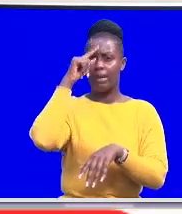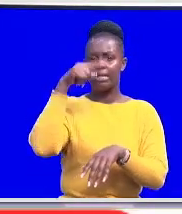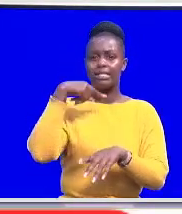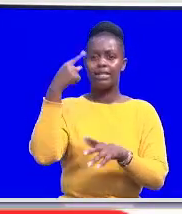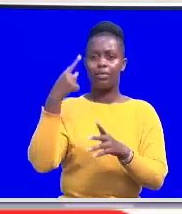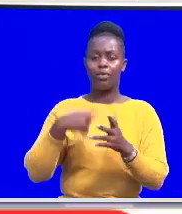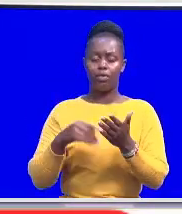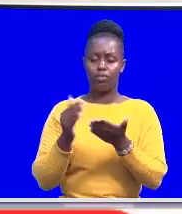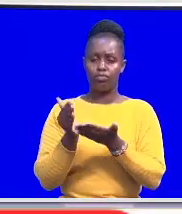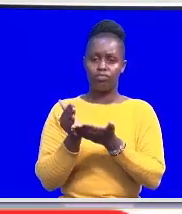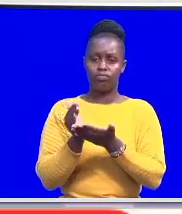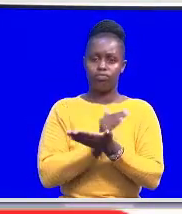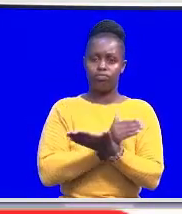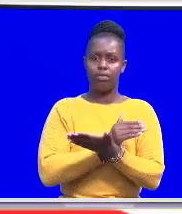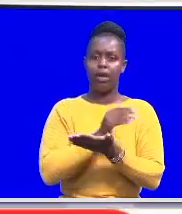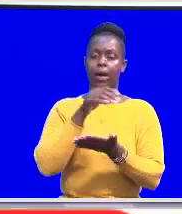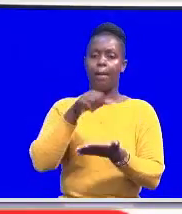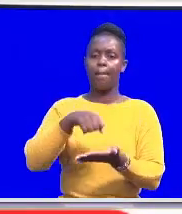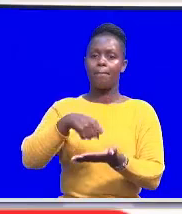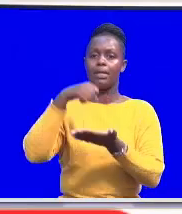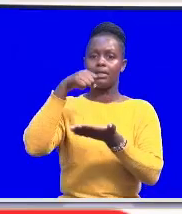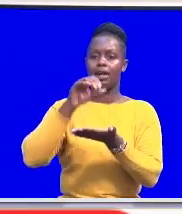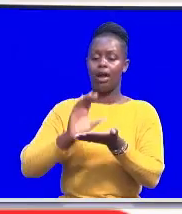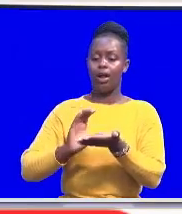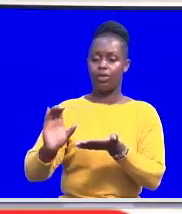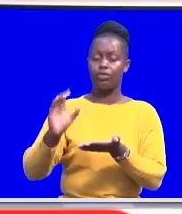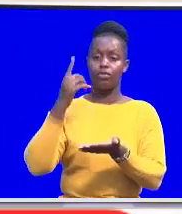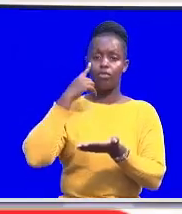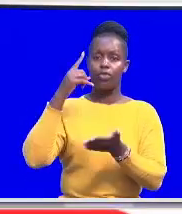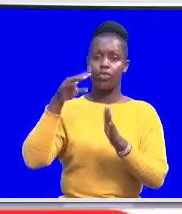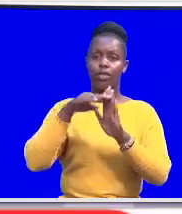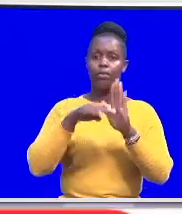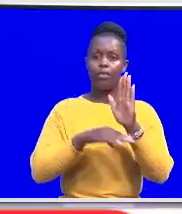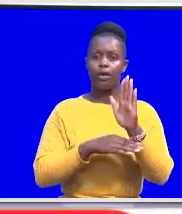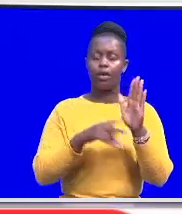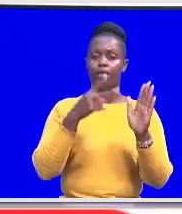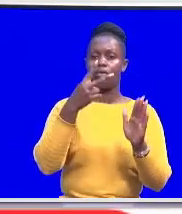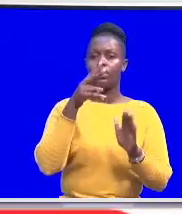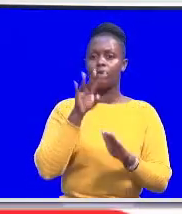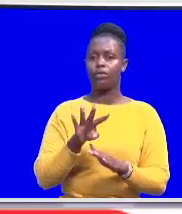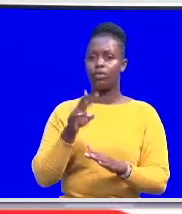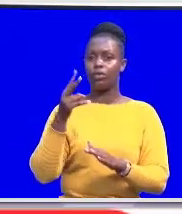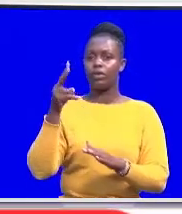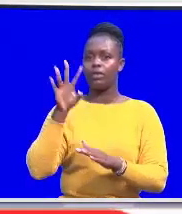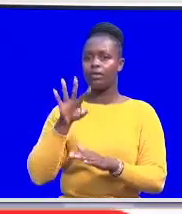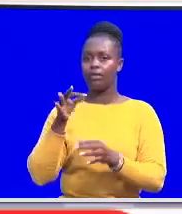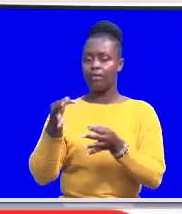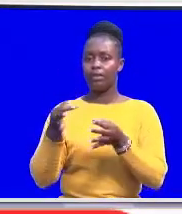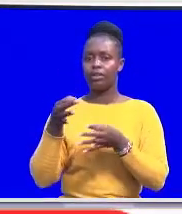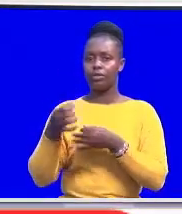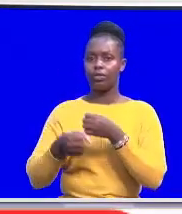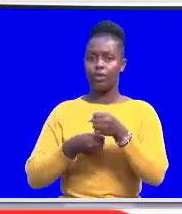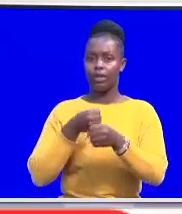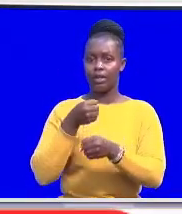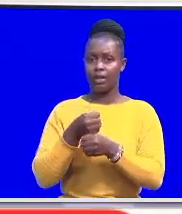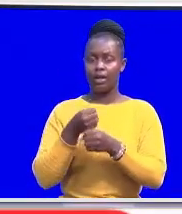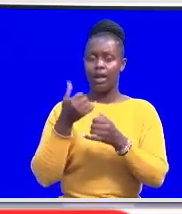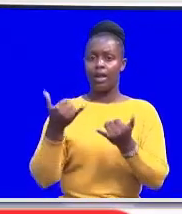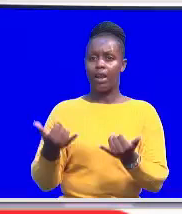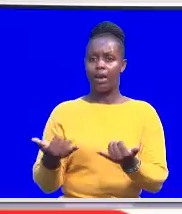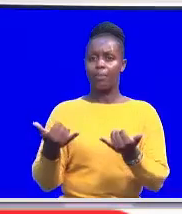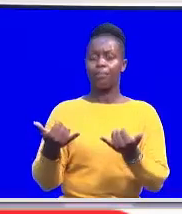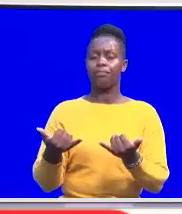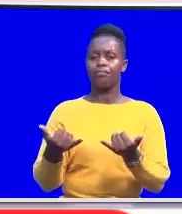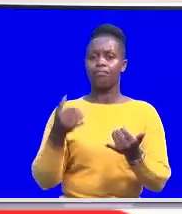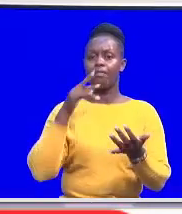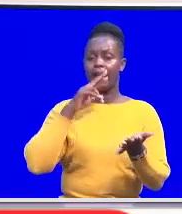off budgetary allocations for the program in the 2024-2025 financial year. And as Elizabeth Atieno now